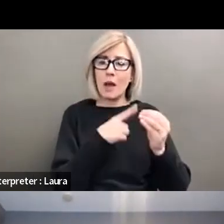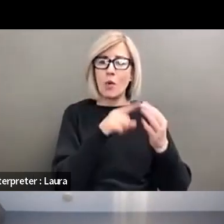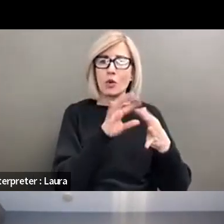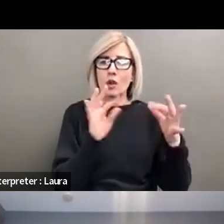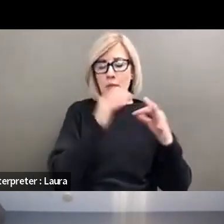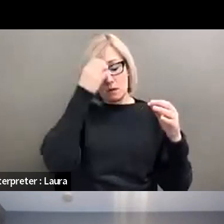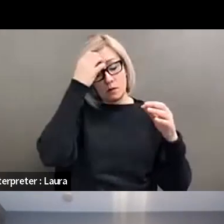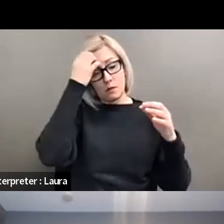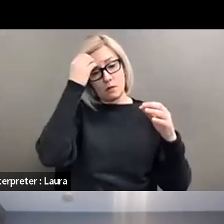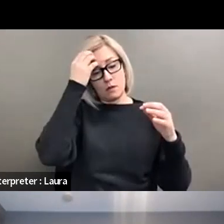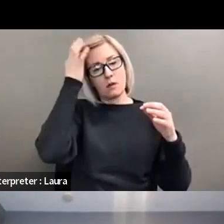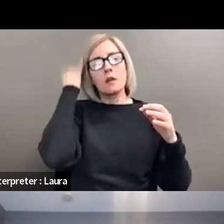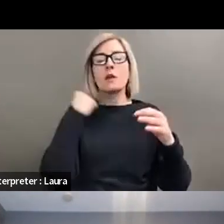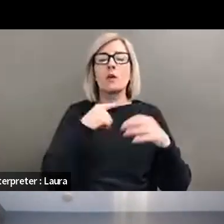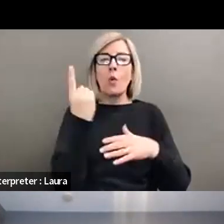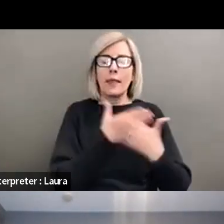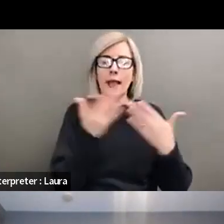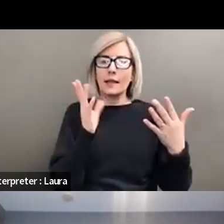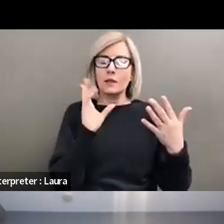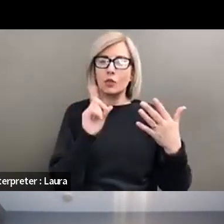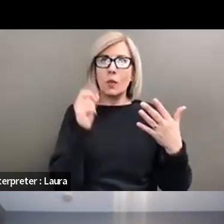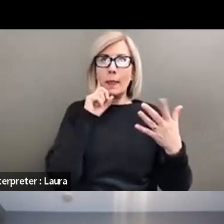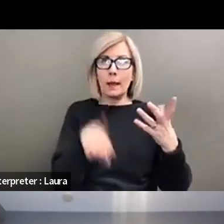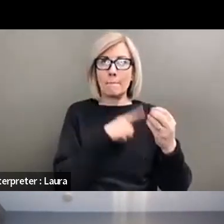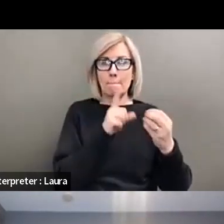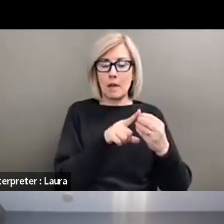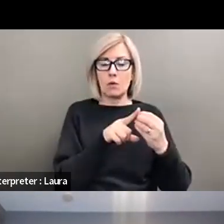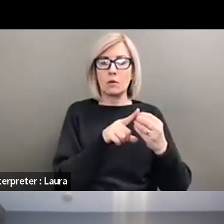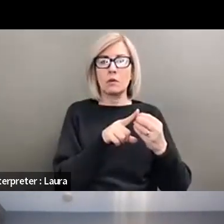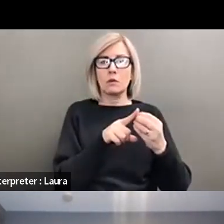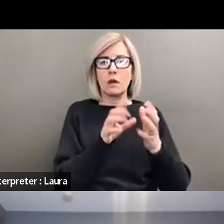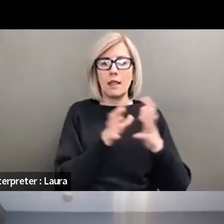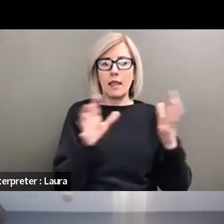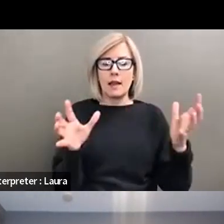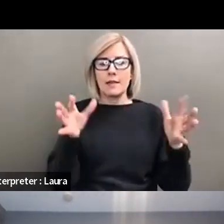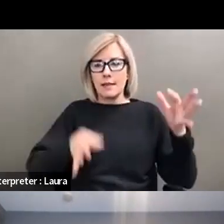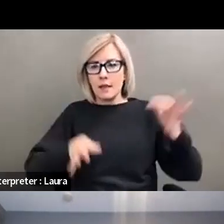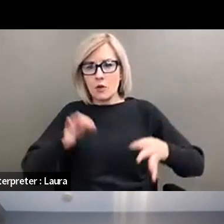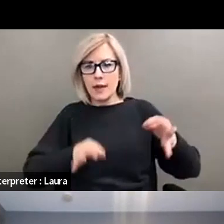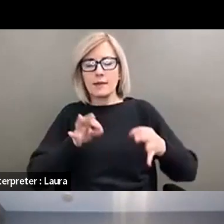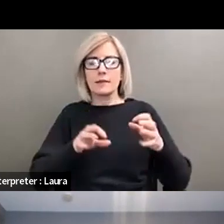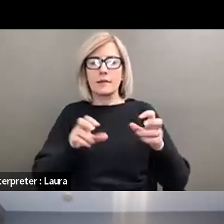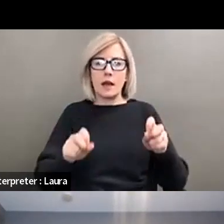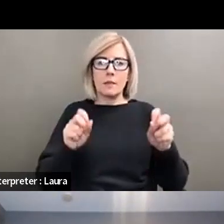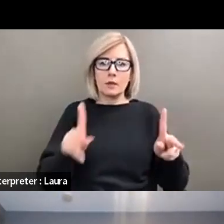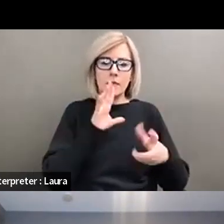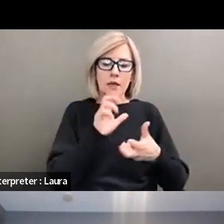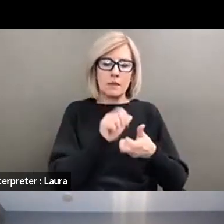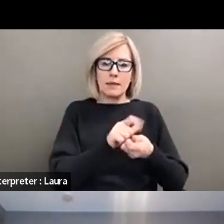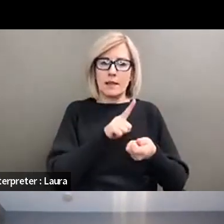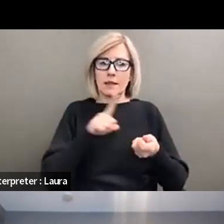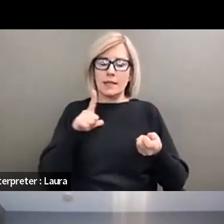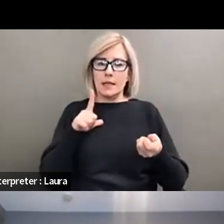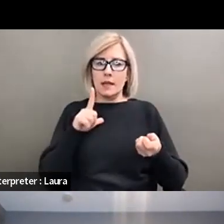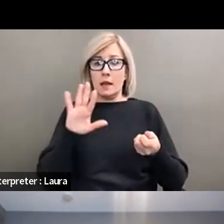I do see, you know, one of the things that I think about is that at a lot of the hearings and opportunities to speak to legislators when a bill comes up